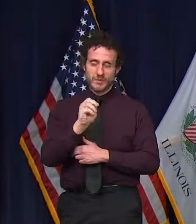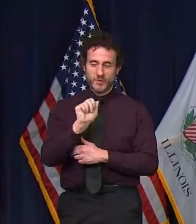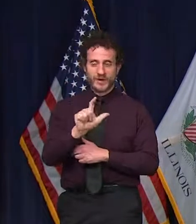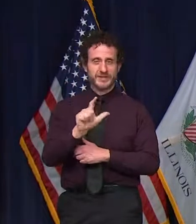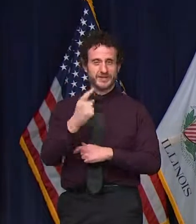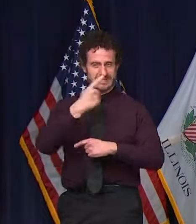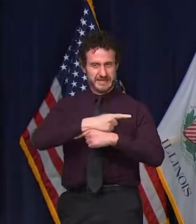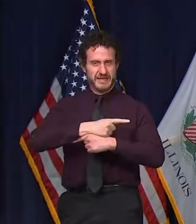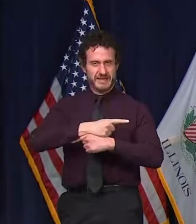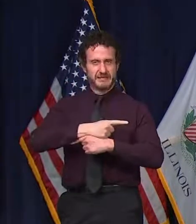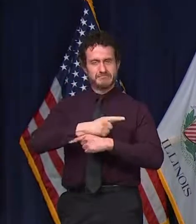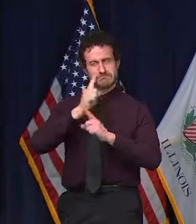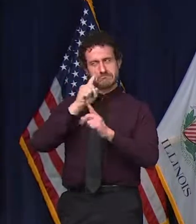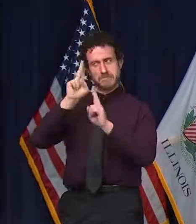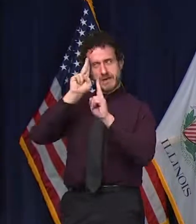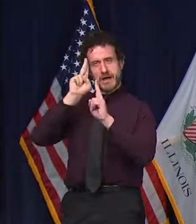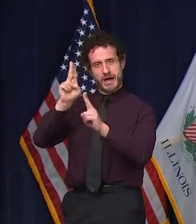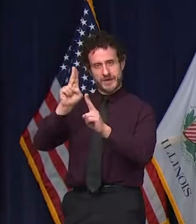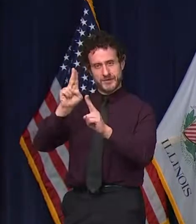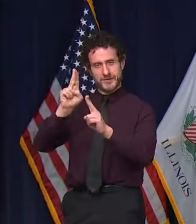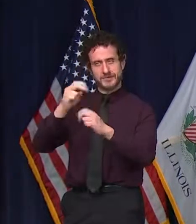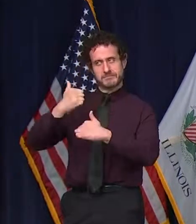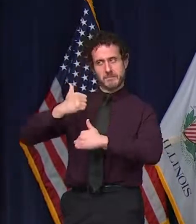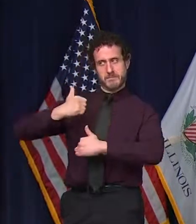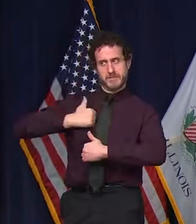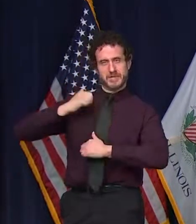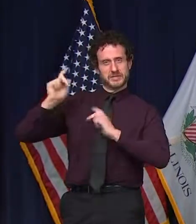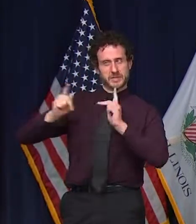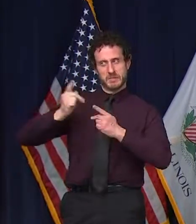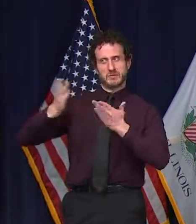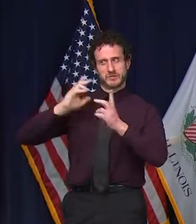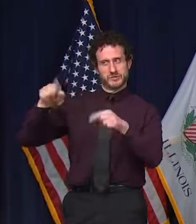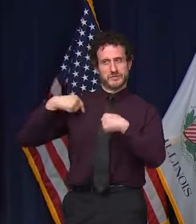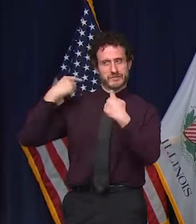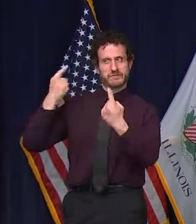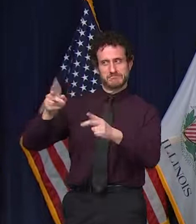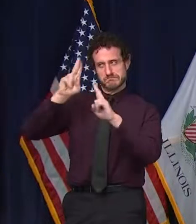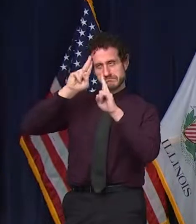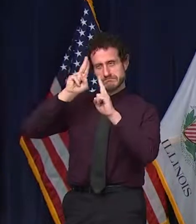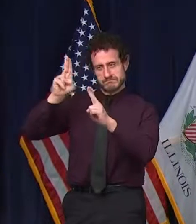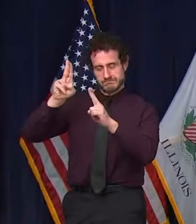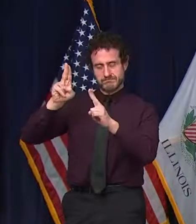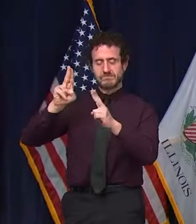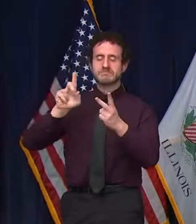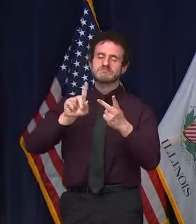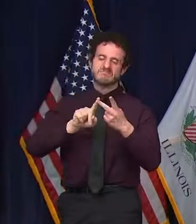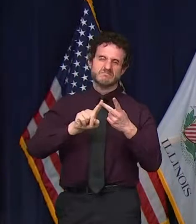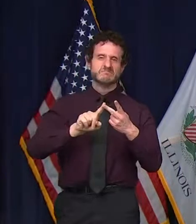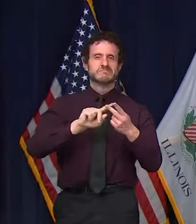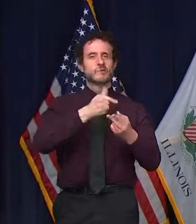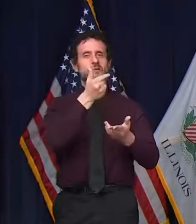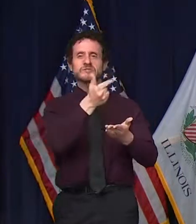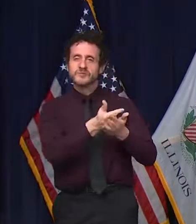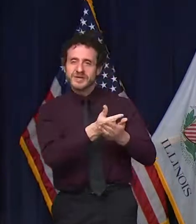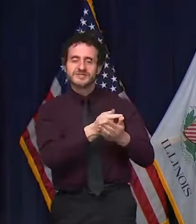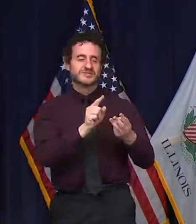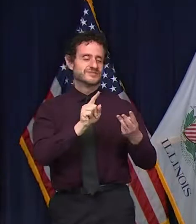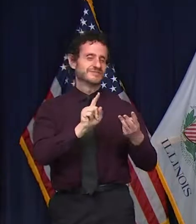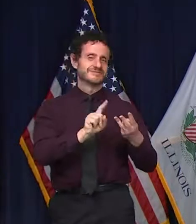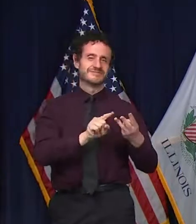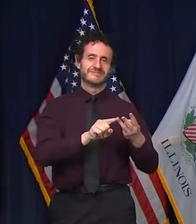honors our nation's heroes, as well as maybe graduations, other special events in